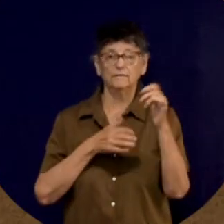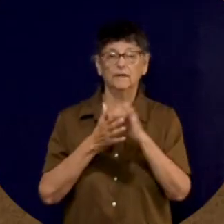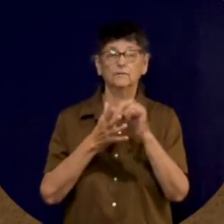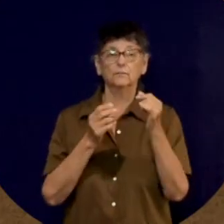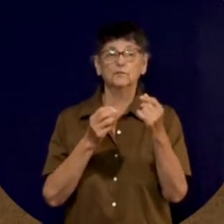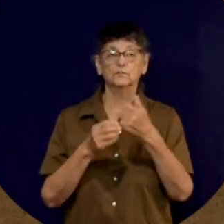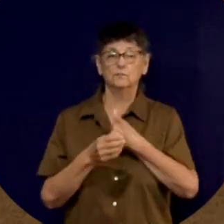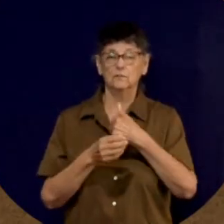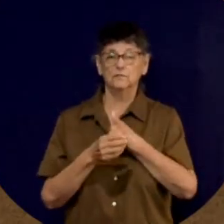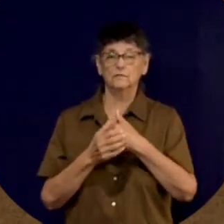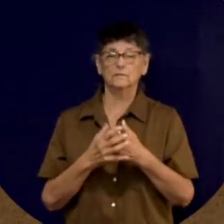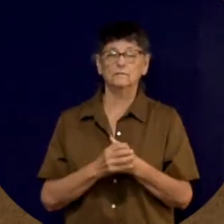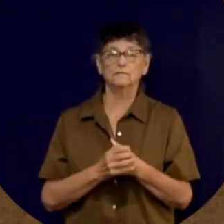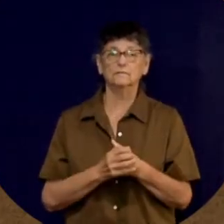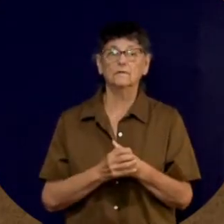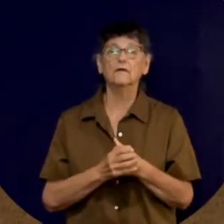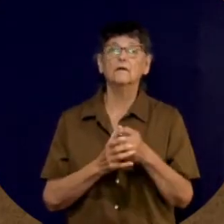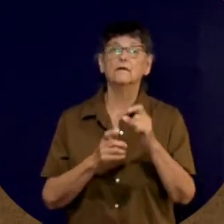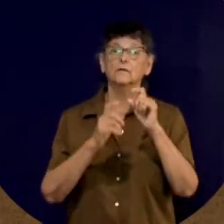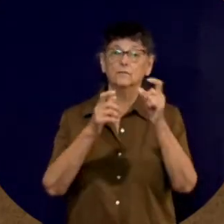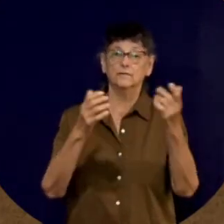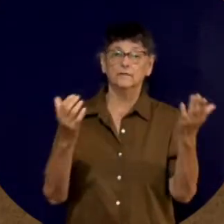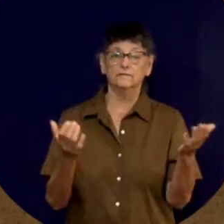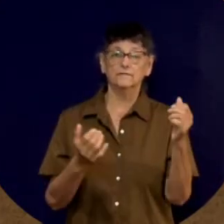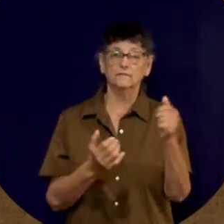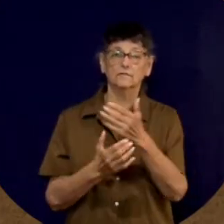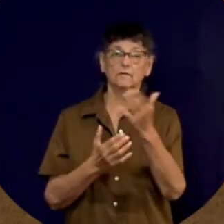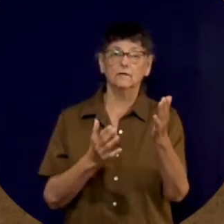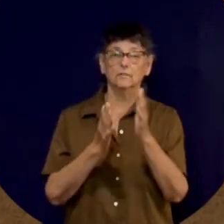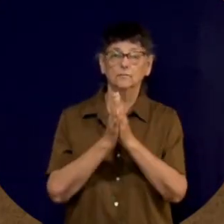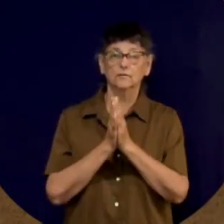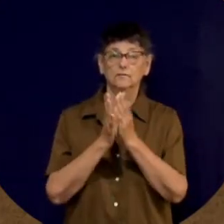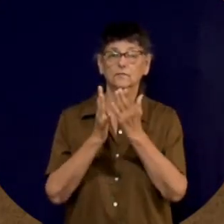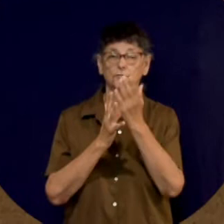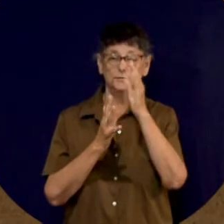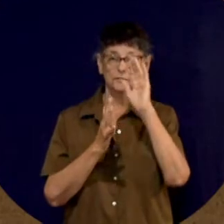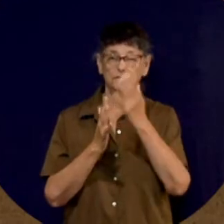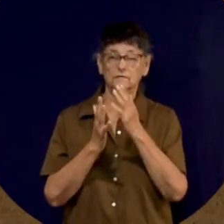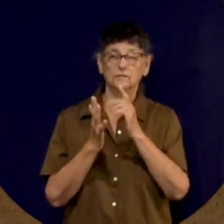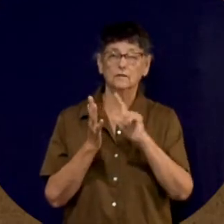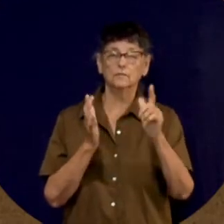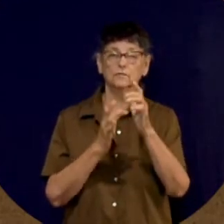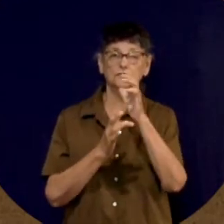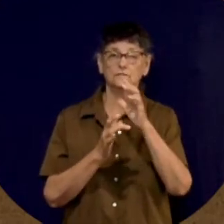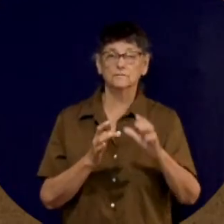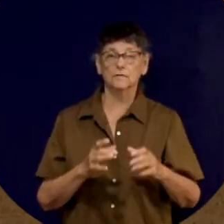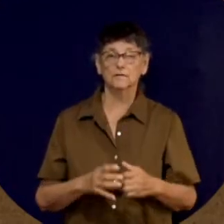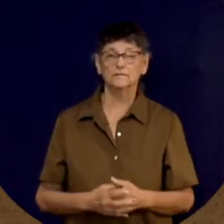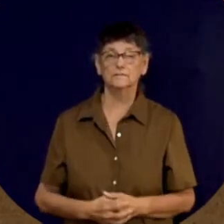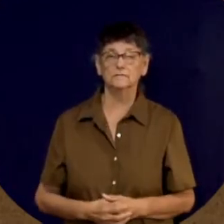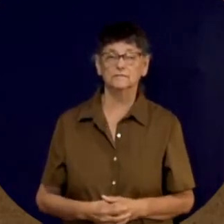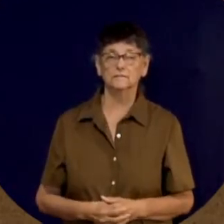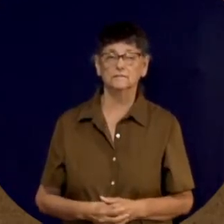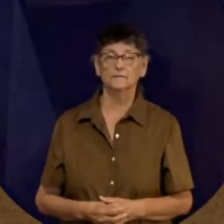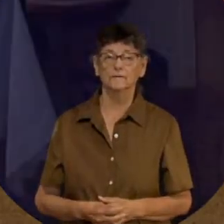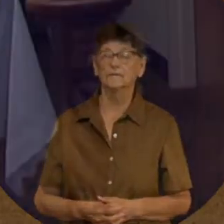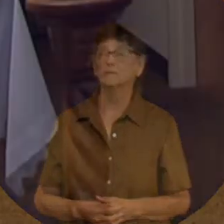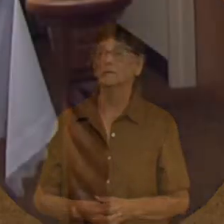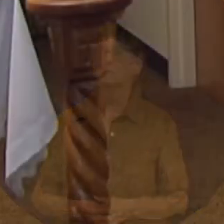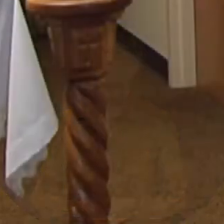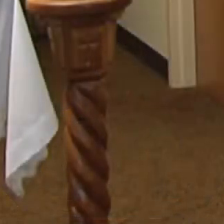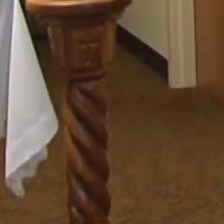as we do ourselves. Grant this and all our prayers through your Son, our Lord Jesus Christ.